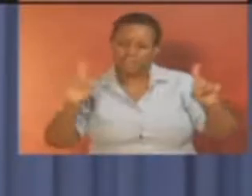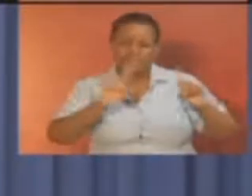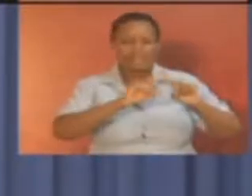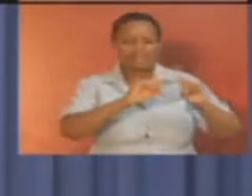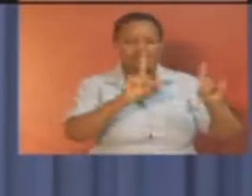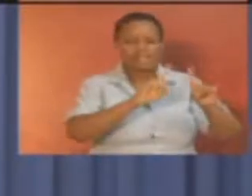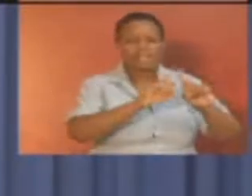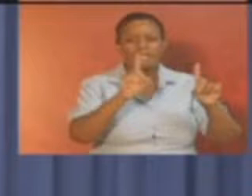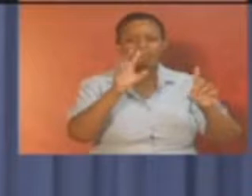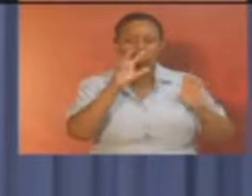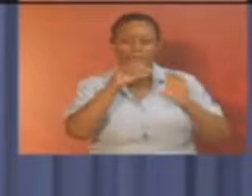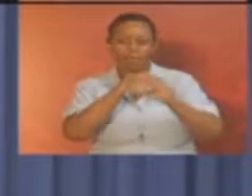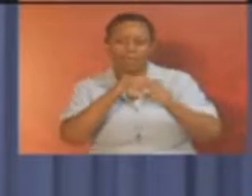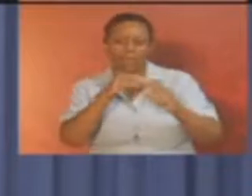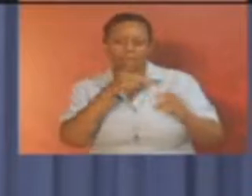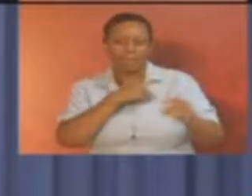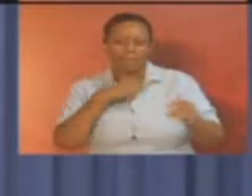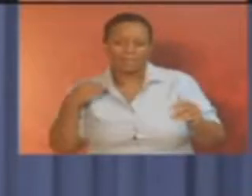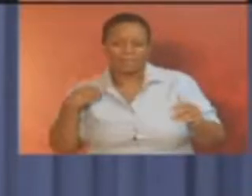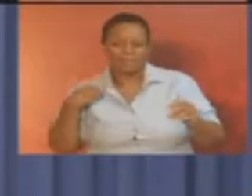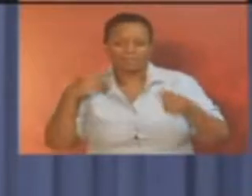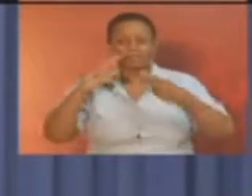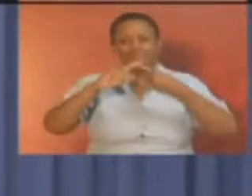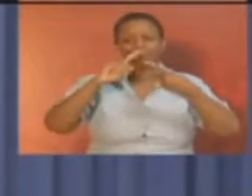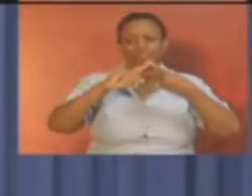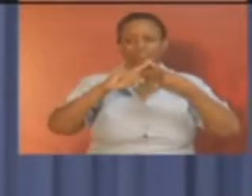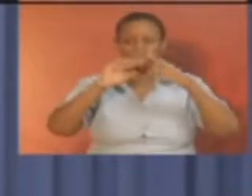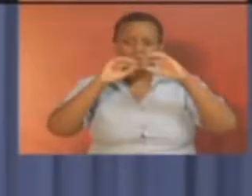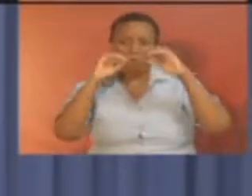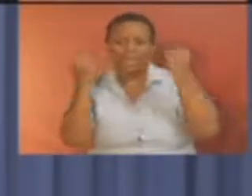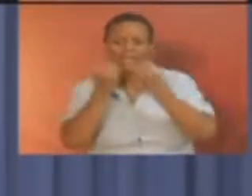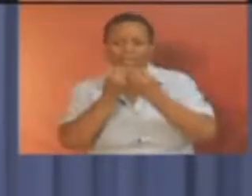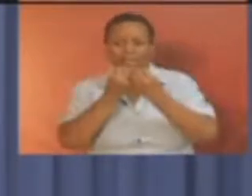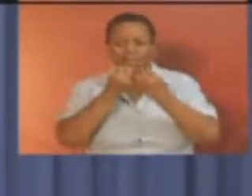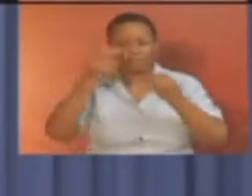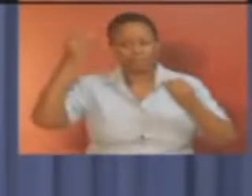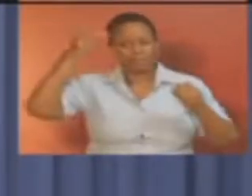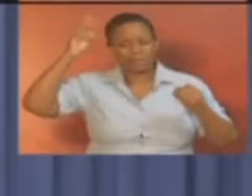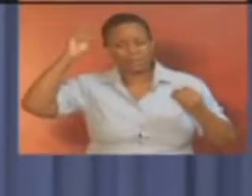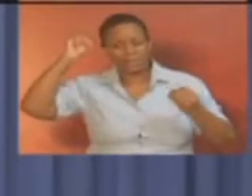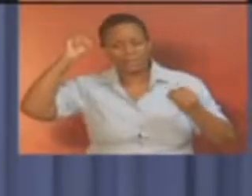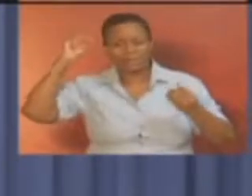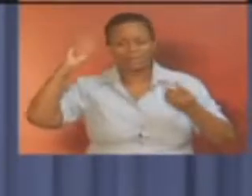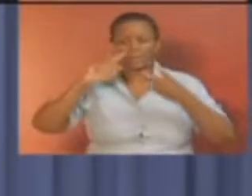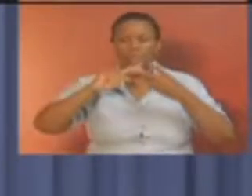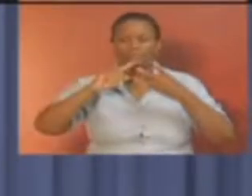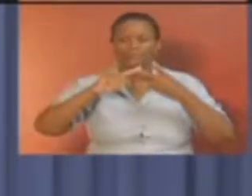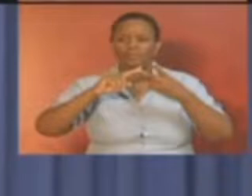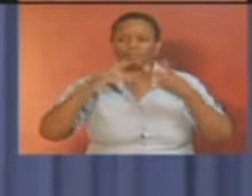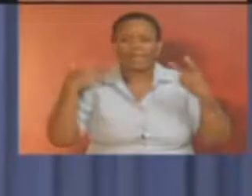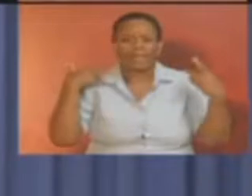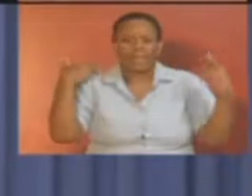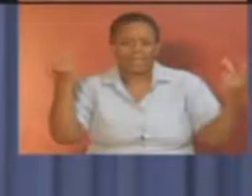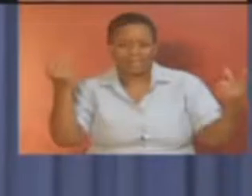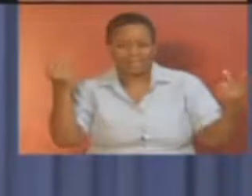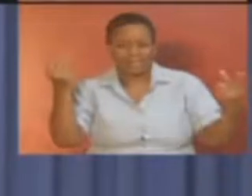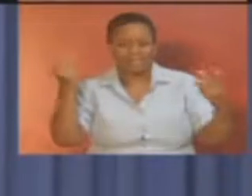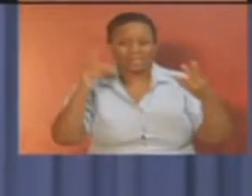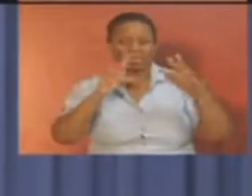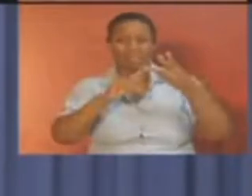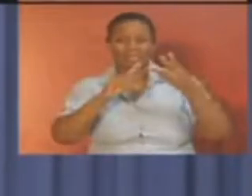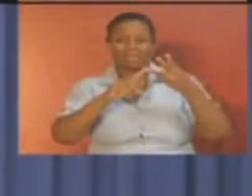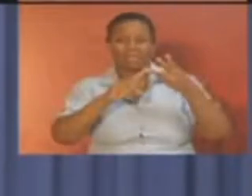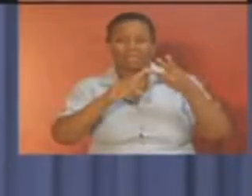of the Prime Minister, the Ministry of Health, the Ministry of National Security, the Ministry of